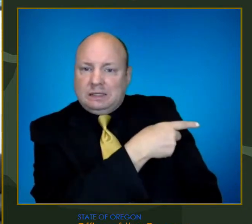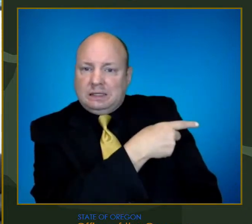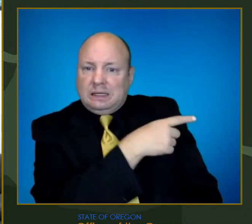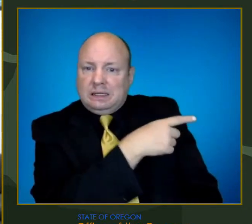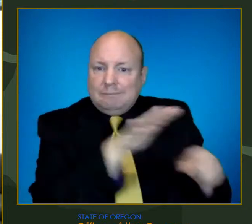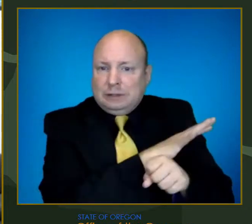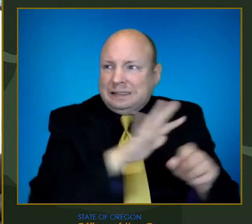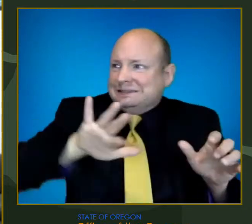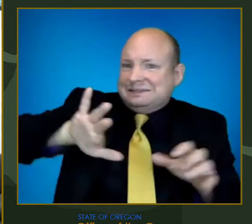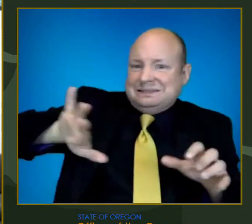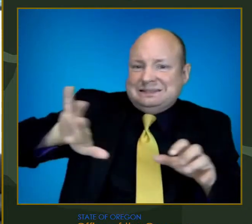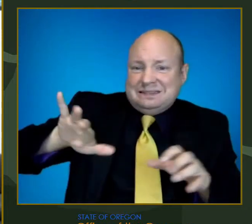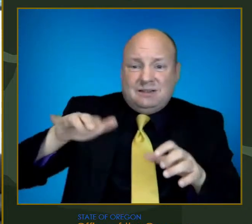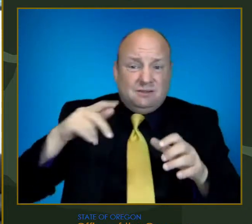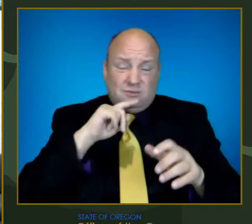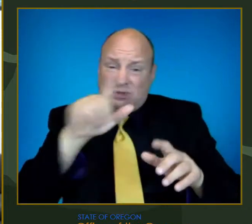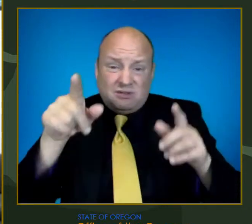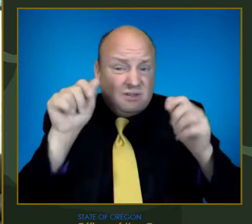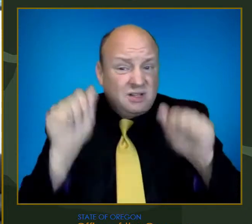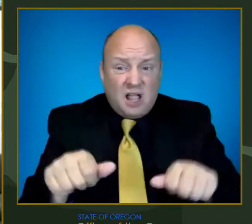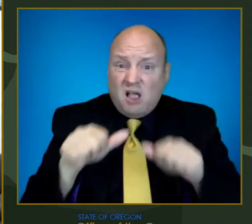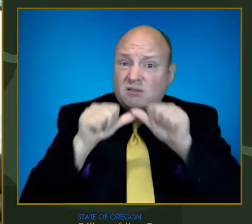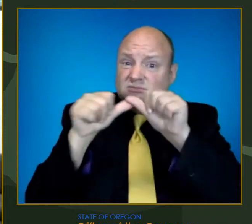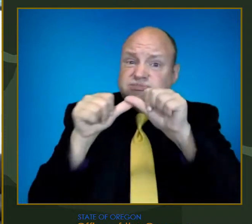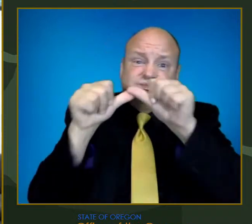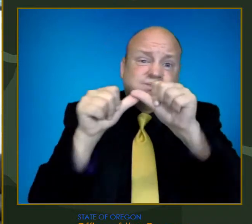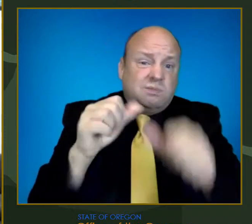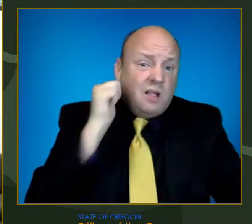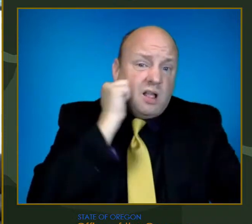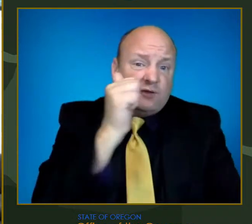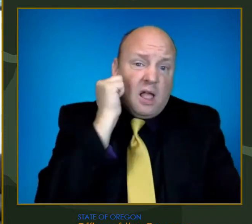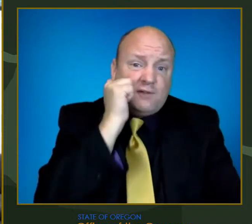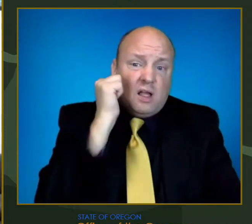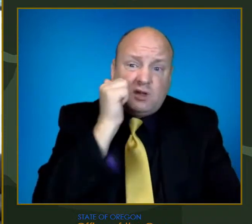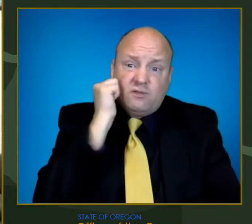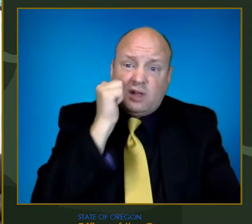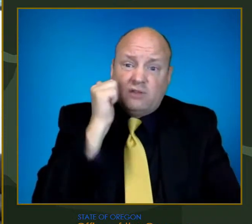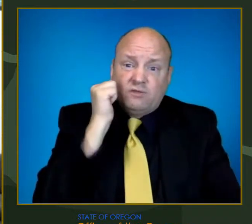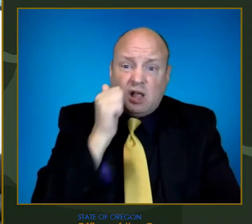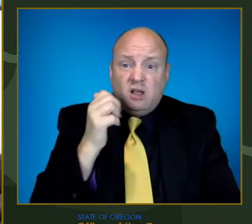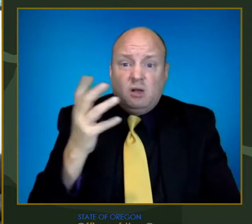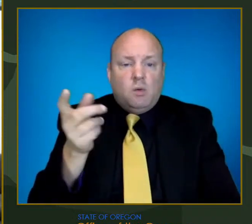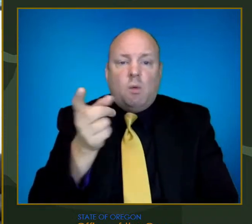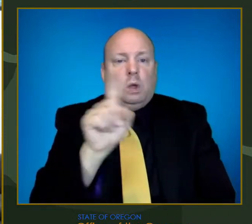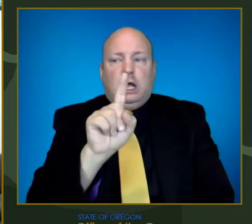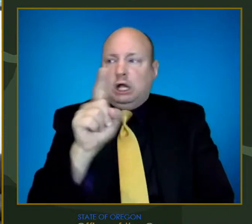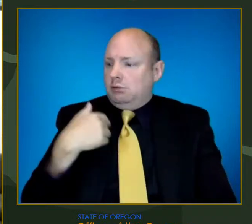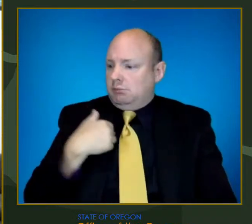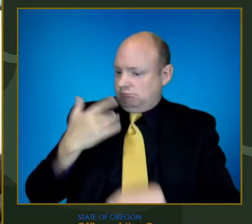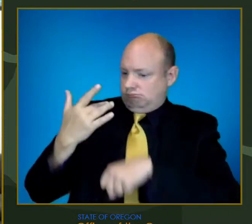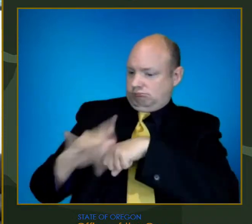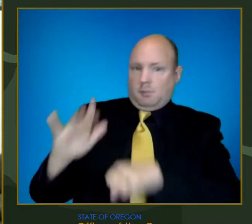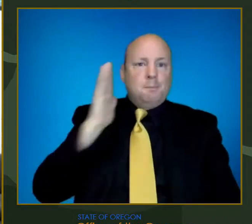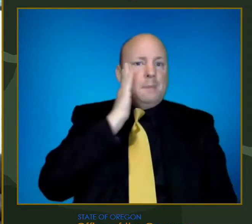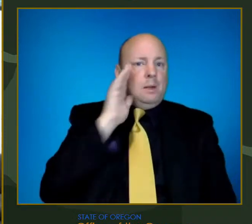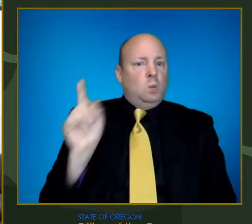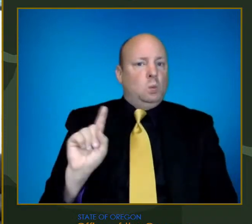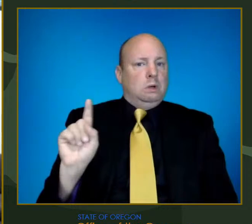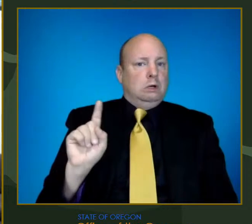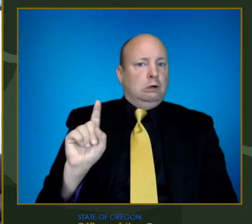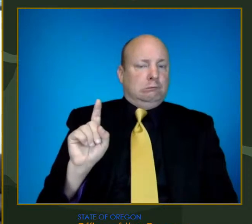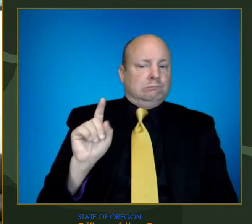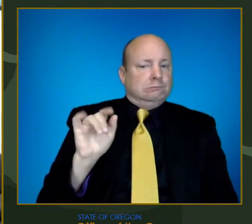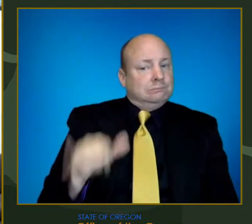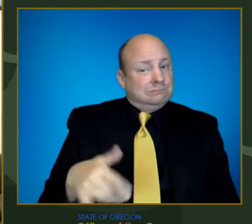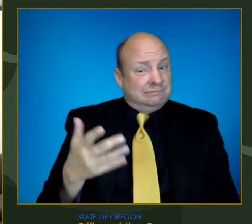unexpectedly experience today or any day in our lives. We're not at that grim point yet. But if we